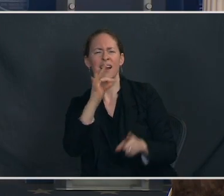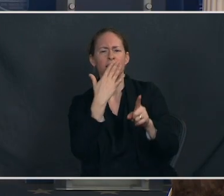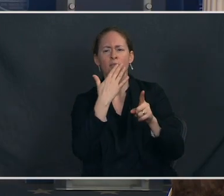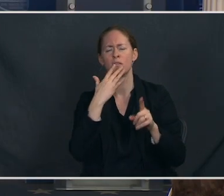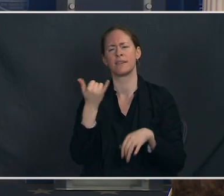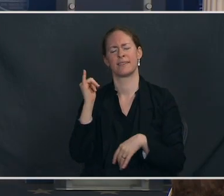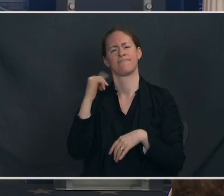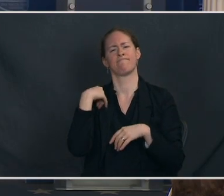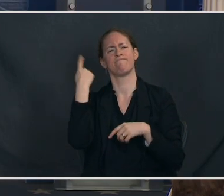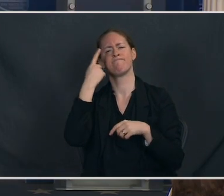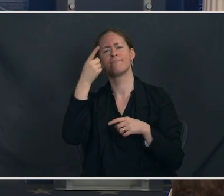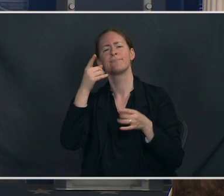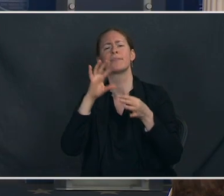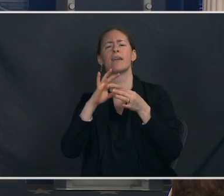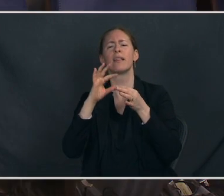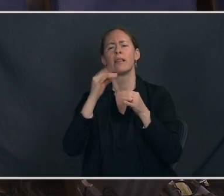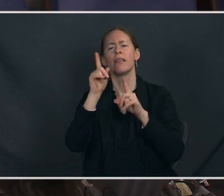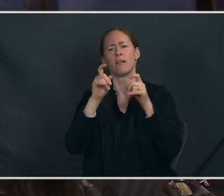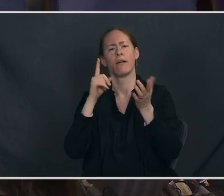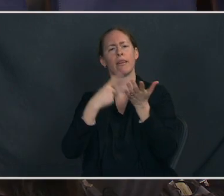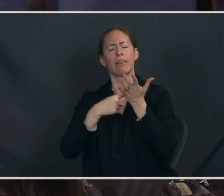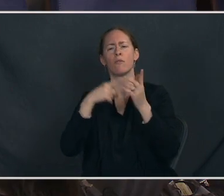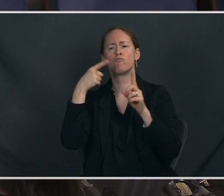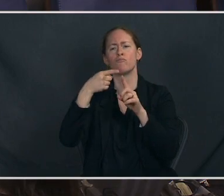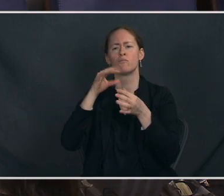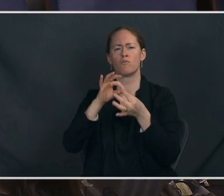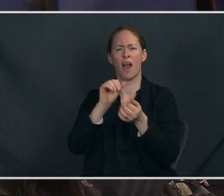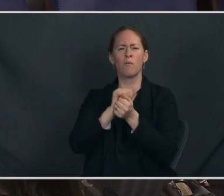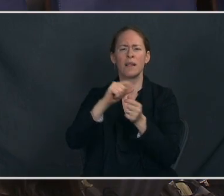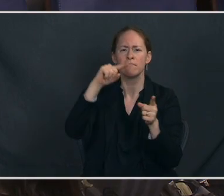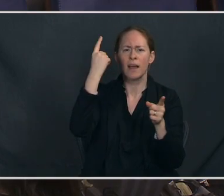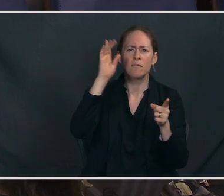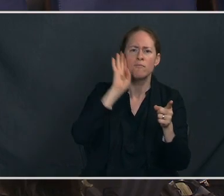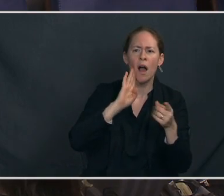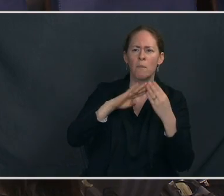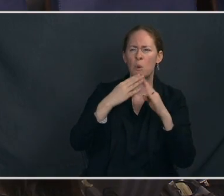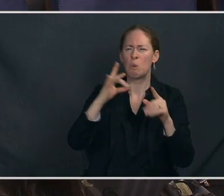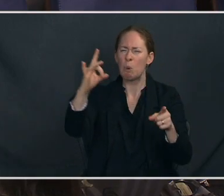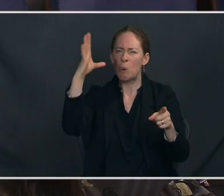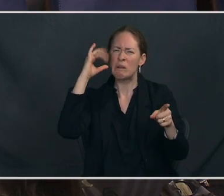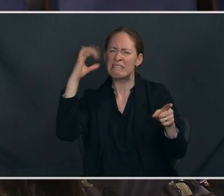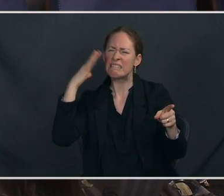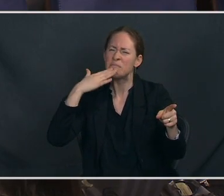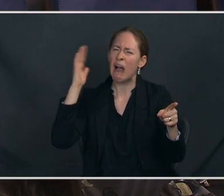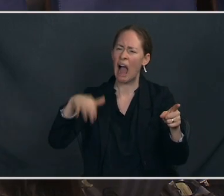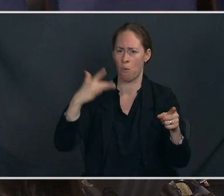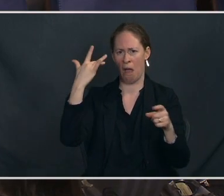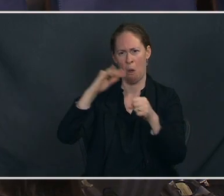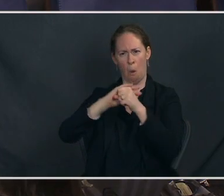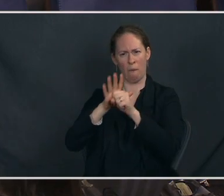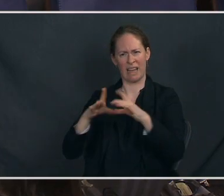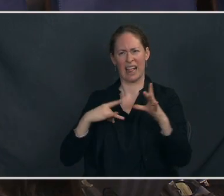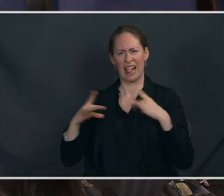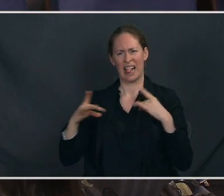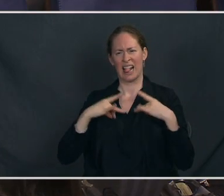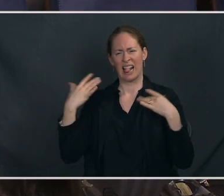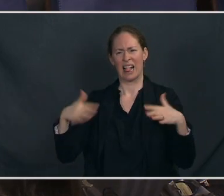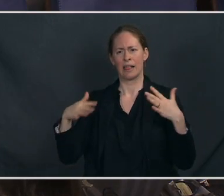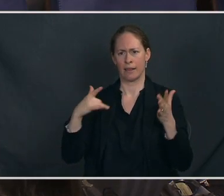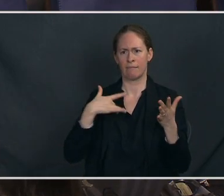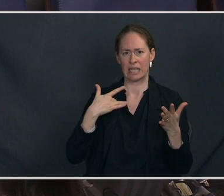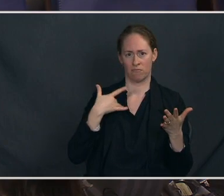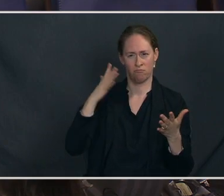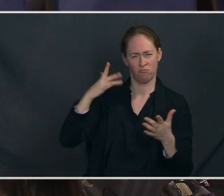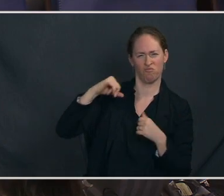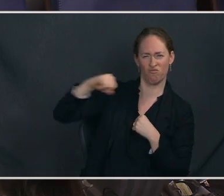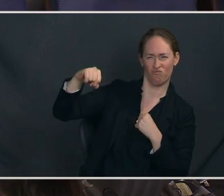communities of color right now that are disproportionately impacted by the pandemic, of course. They're also less inclined to have faith in the federal government response